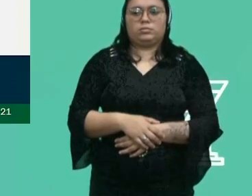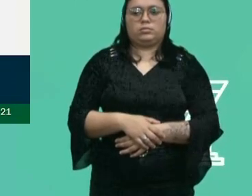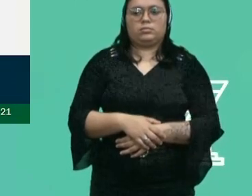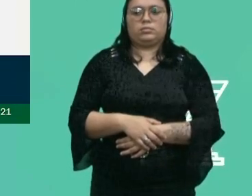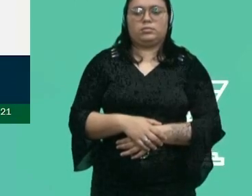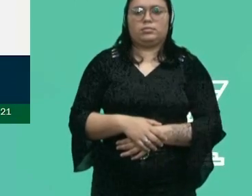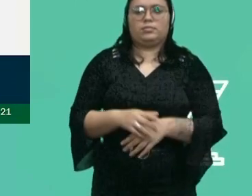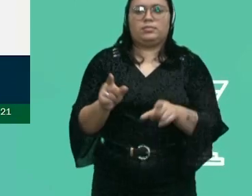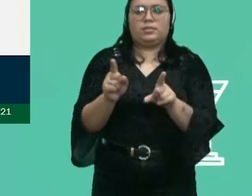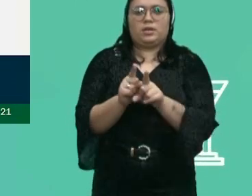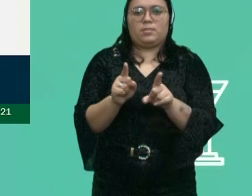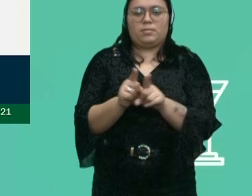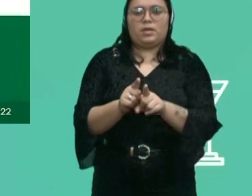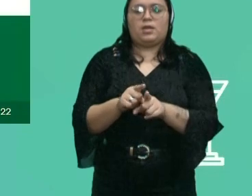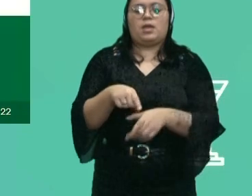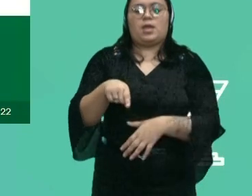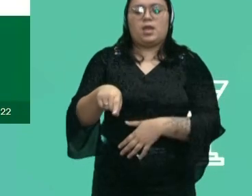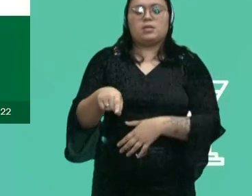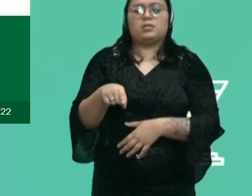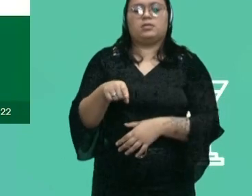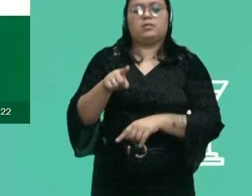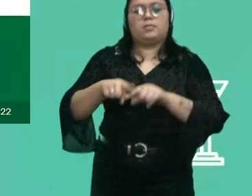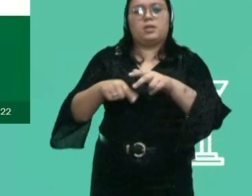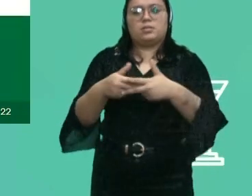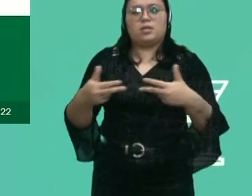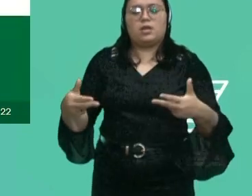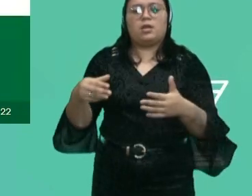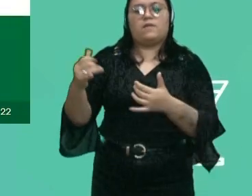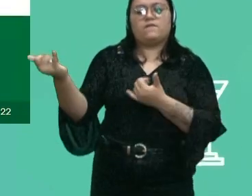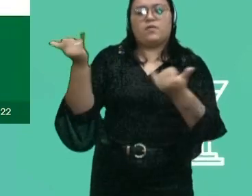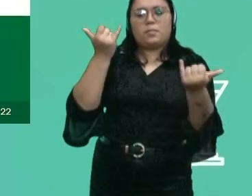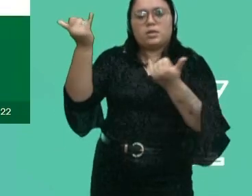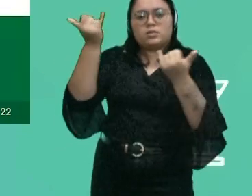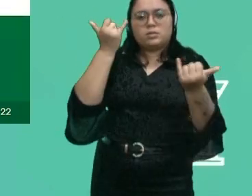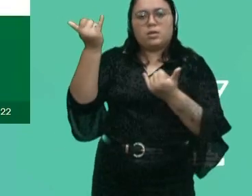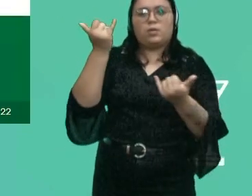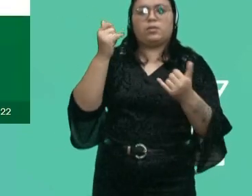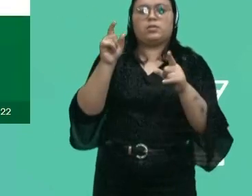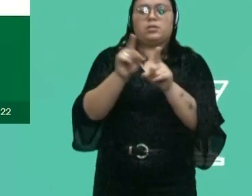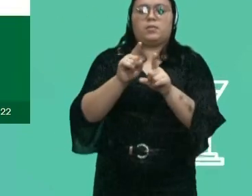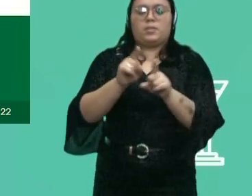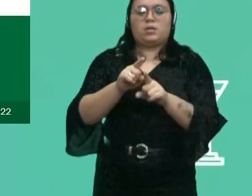lot of resources. So with that, thank you once again for the opportunity